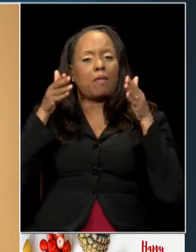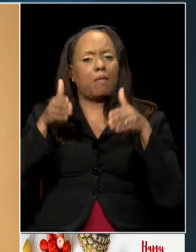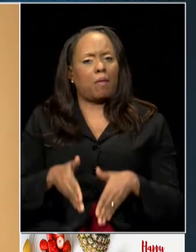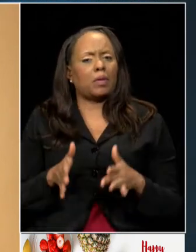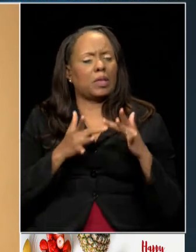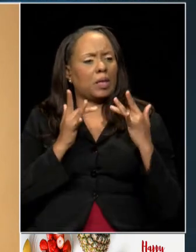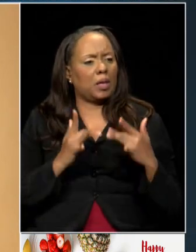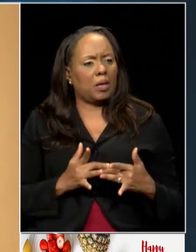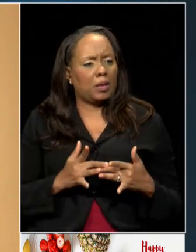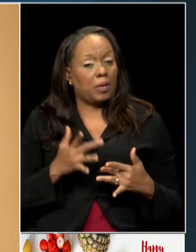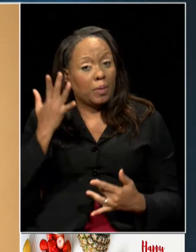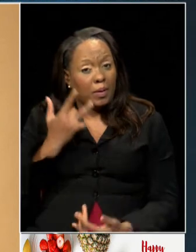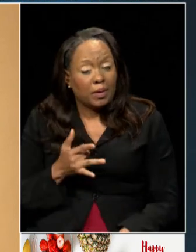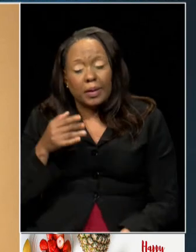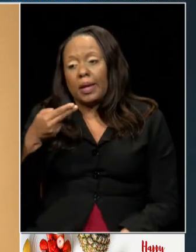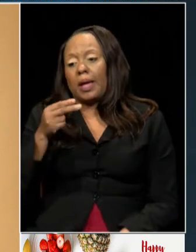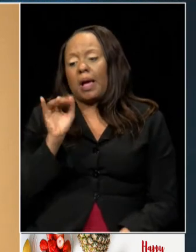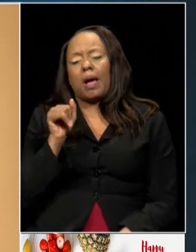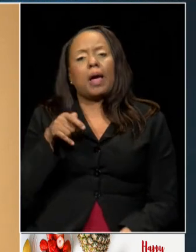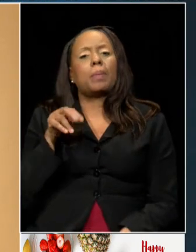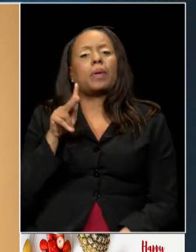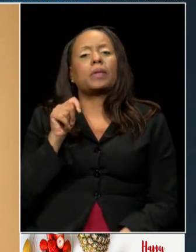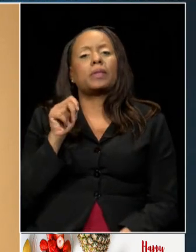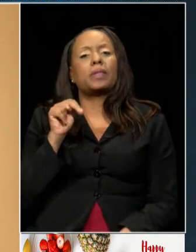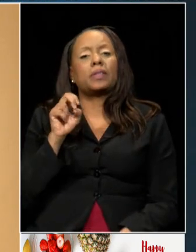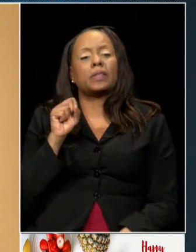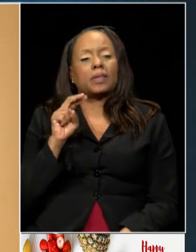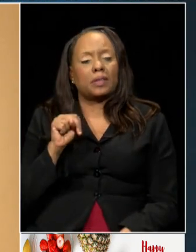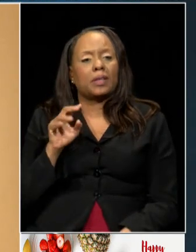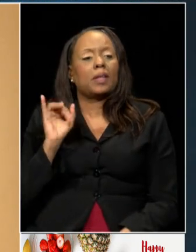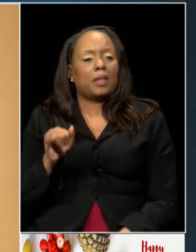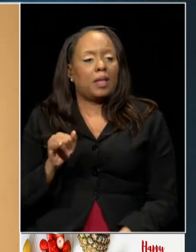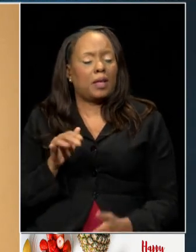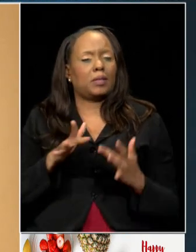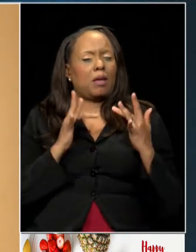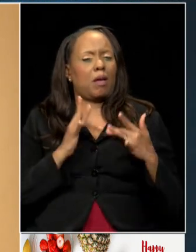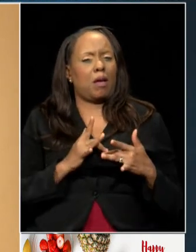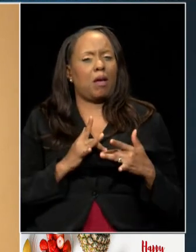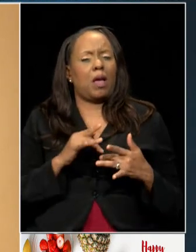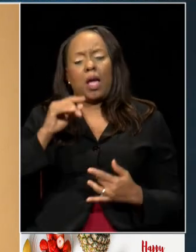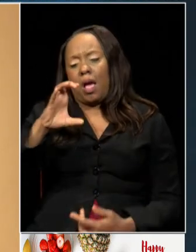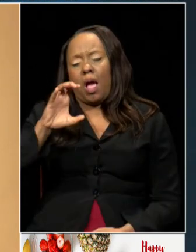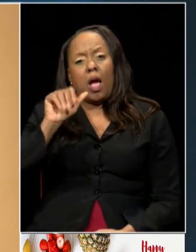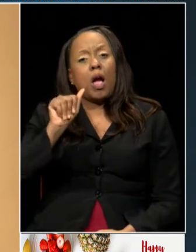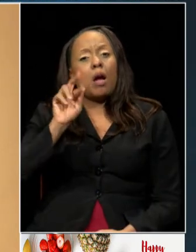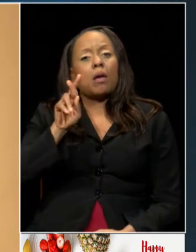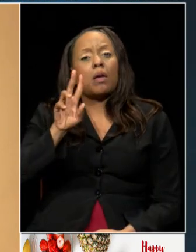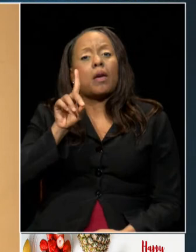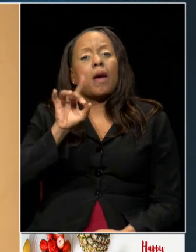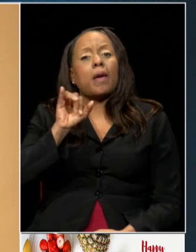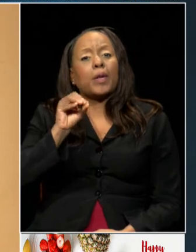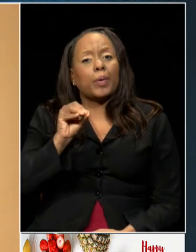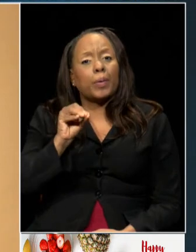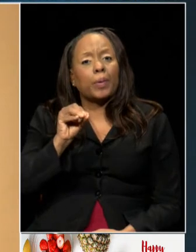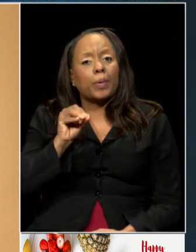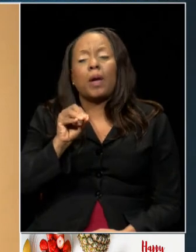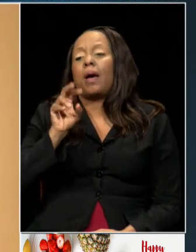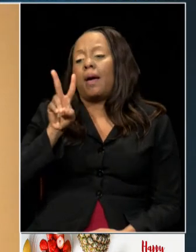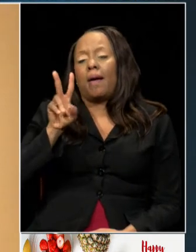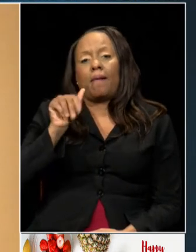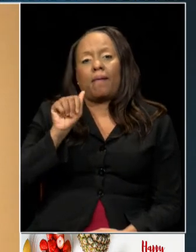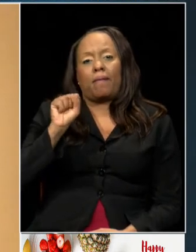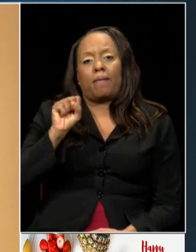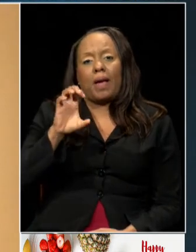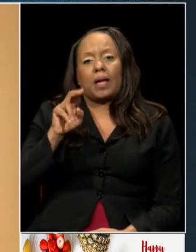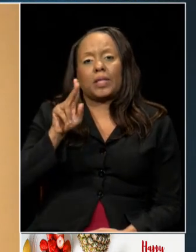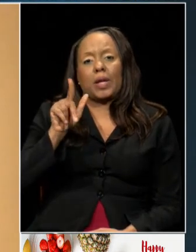that hypertension of and by itself is a cardiovascular disease, because we're talking about the blood vessels and the pressure